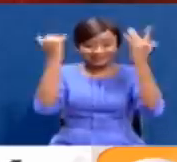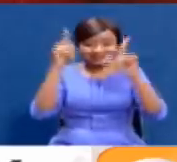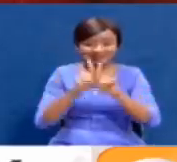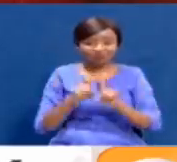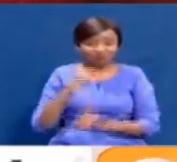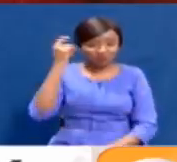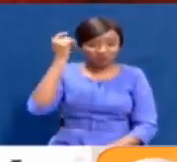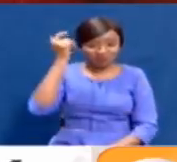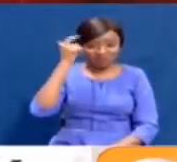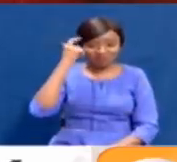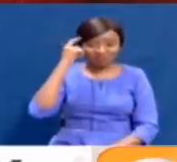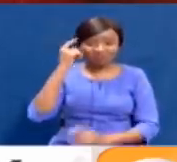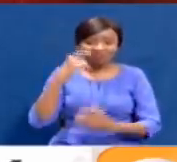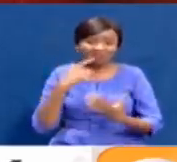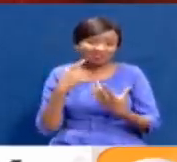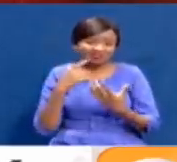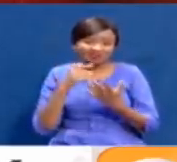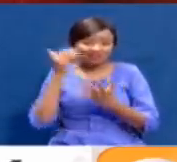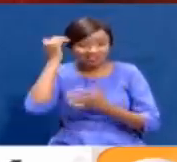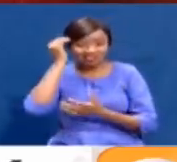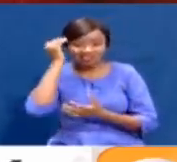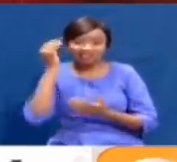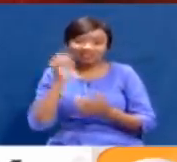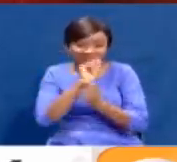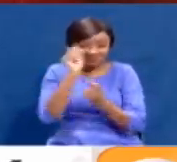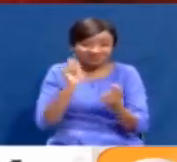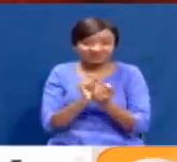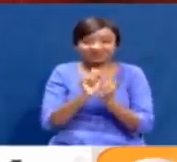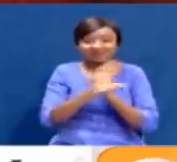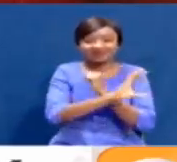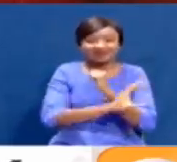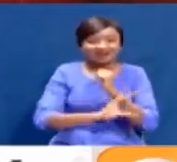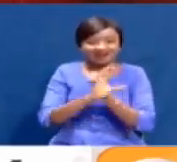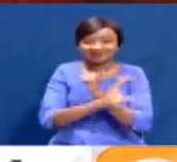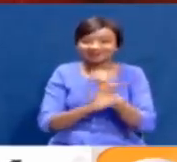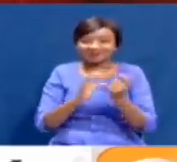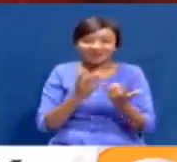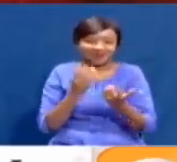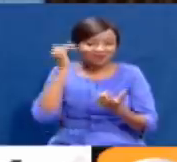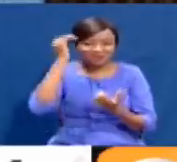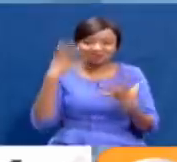health, particularly in countries where there's lack of investment in mental health care.